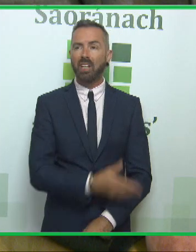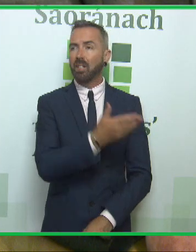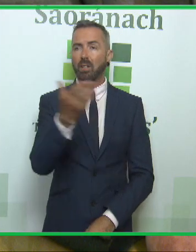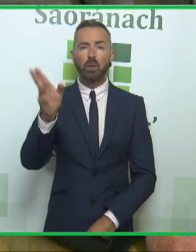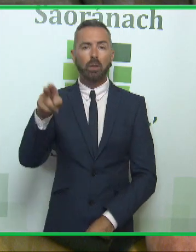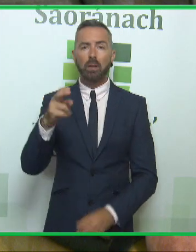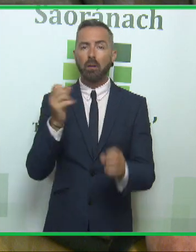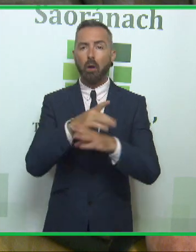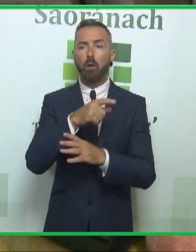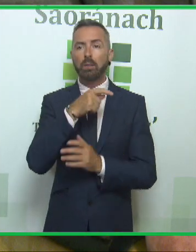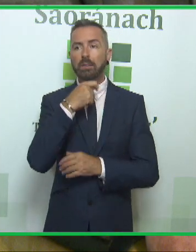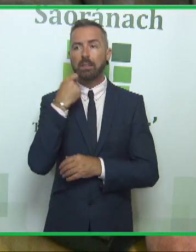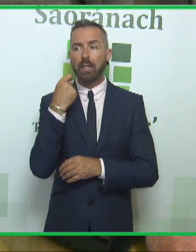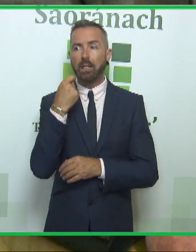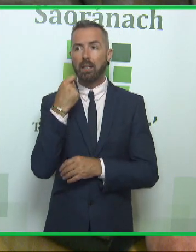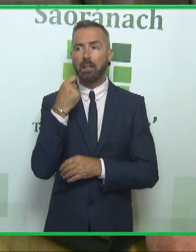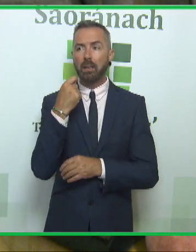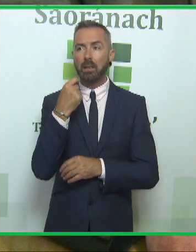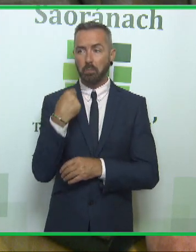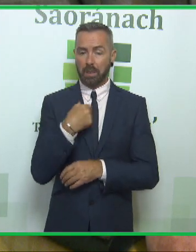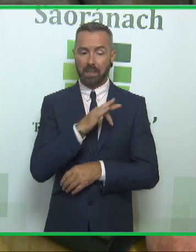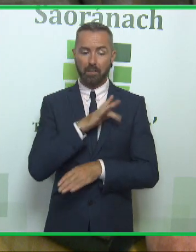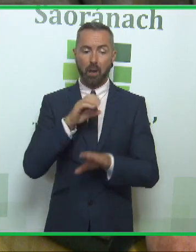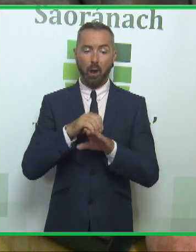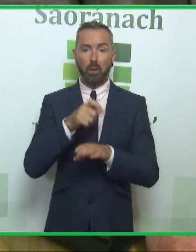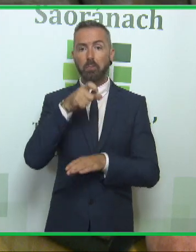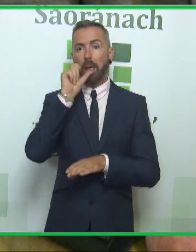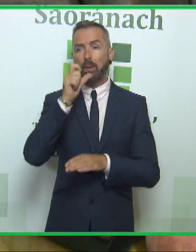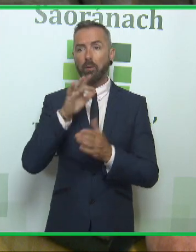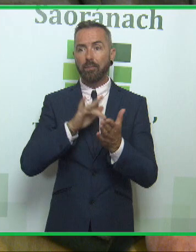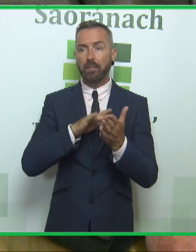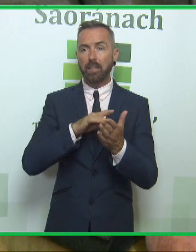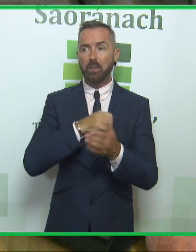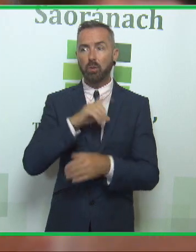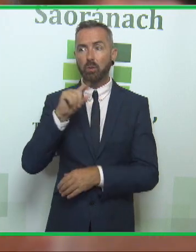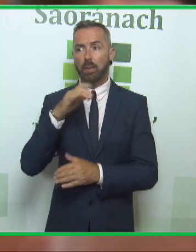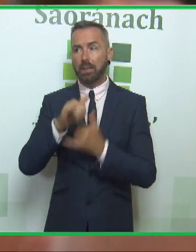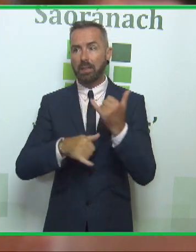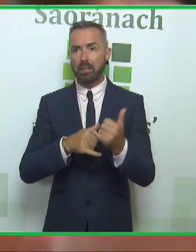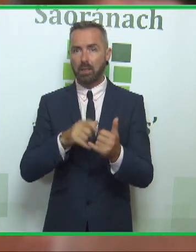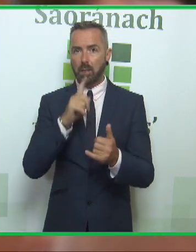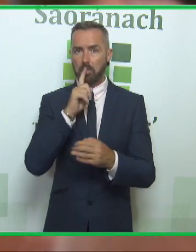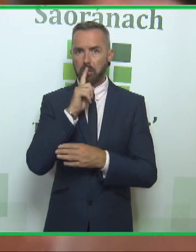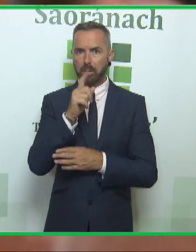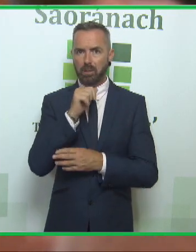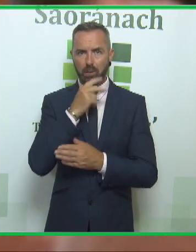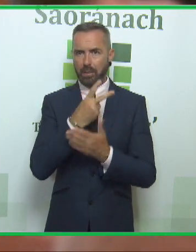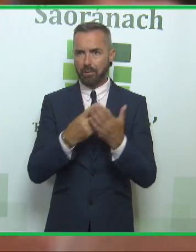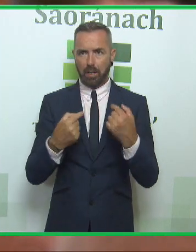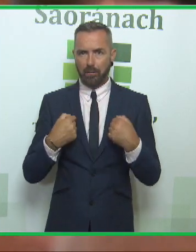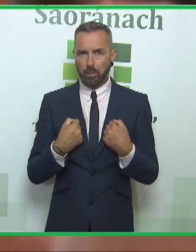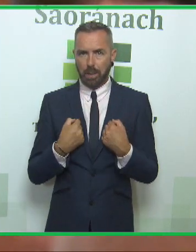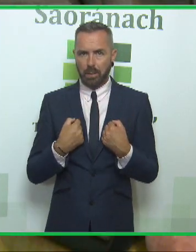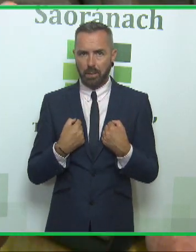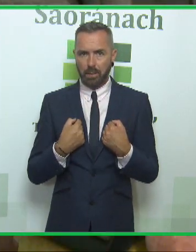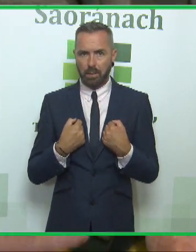left on methadone for 15, 20 years and that not being available, you know, that keeping